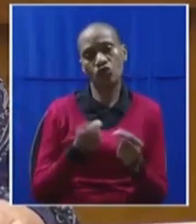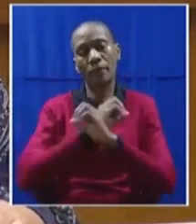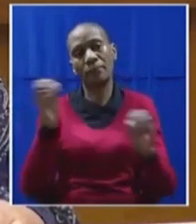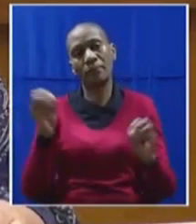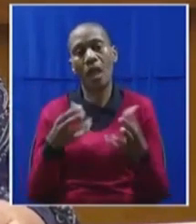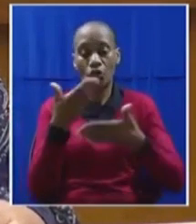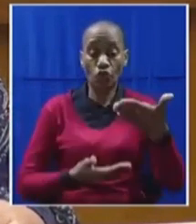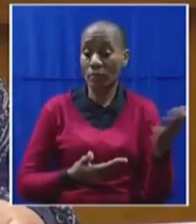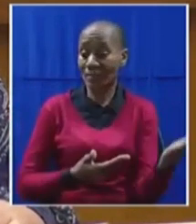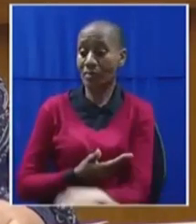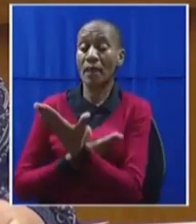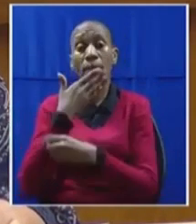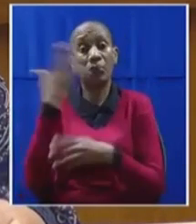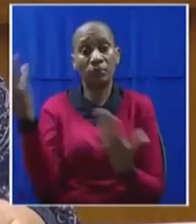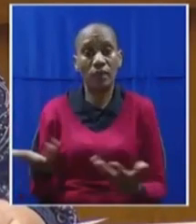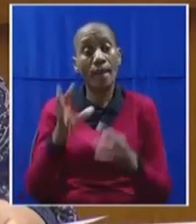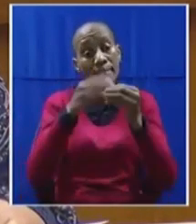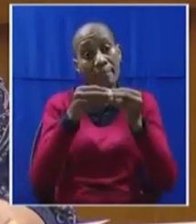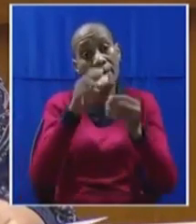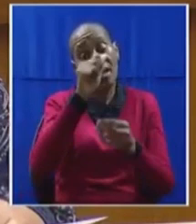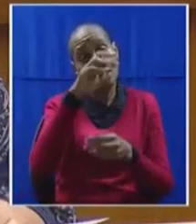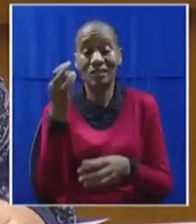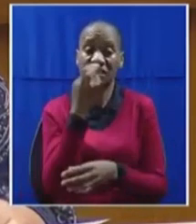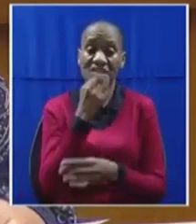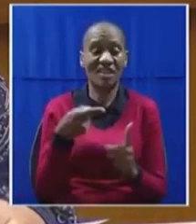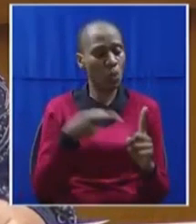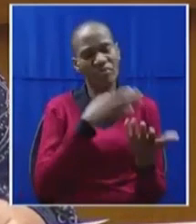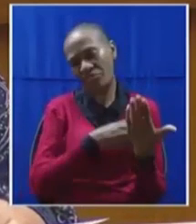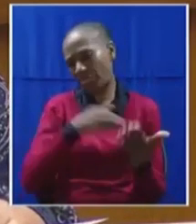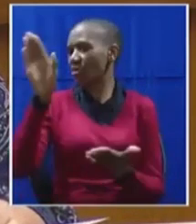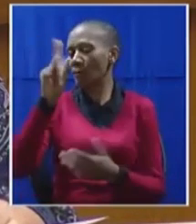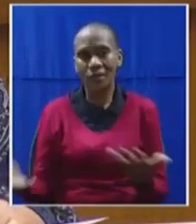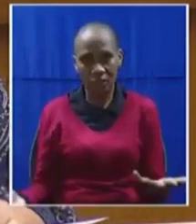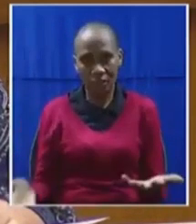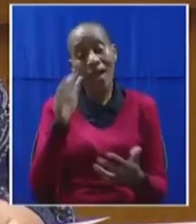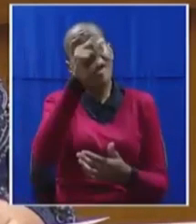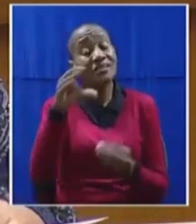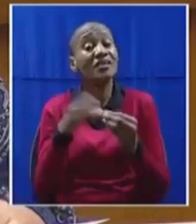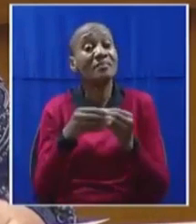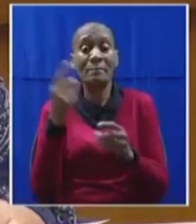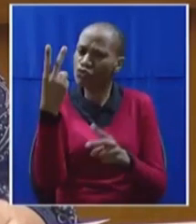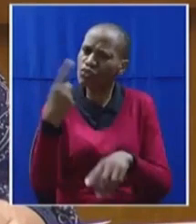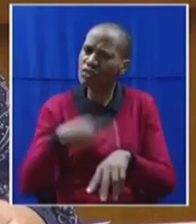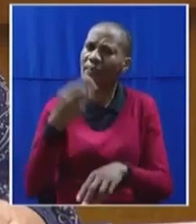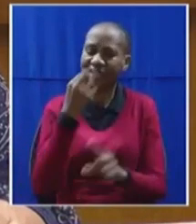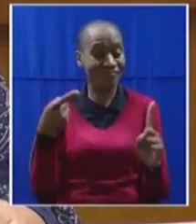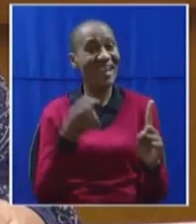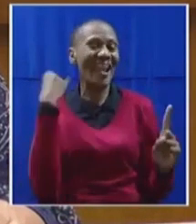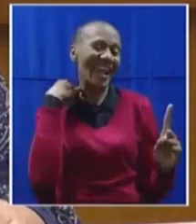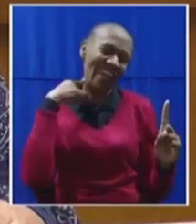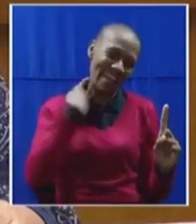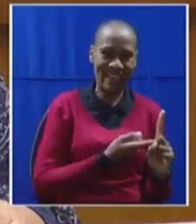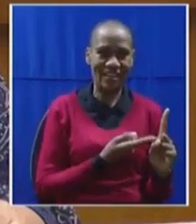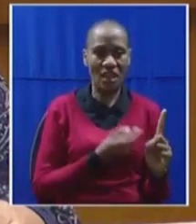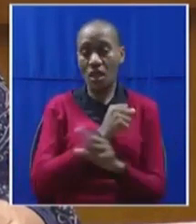ANC member said we were wasting the cost of juice and should just vote and throw him out. An ANC member twice called him a liar, someone who they